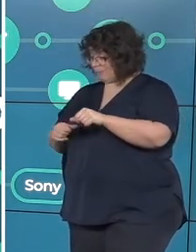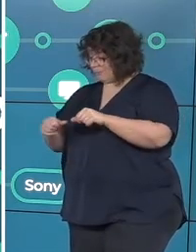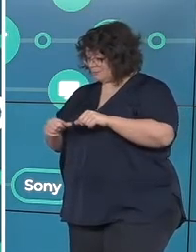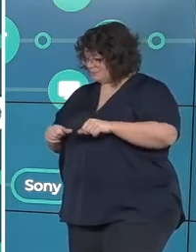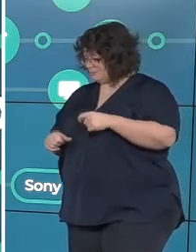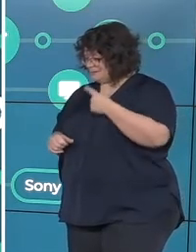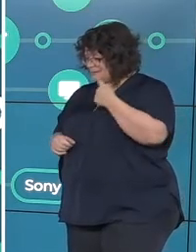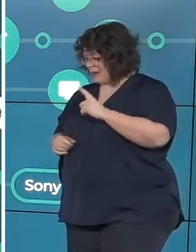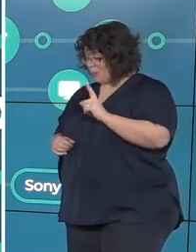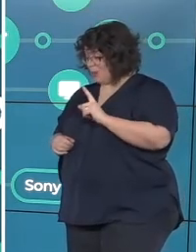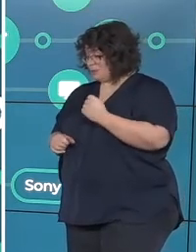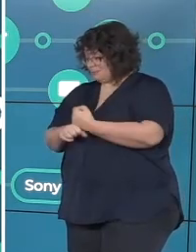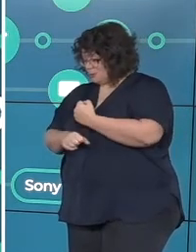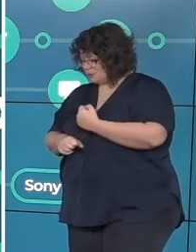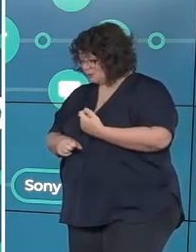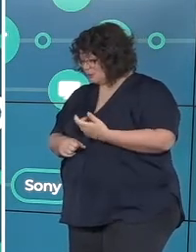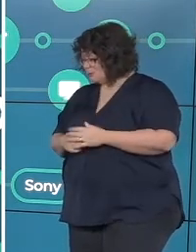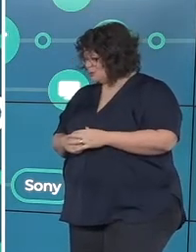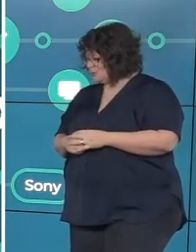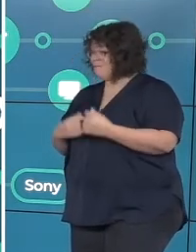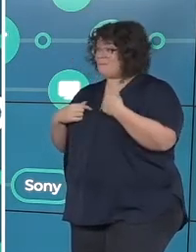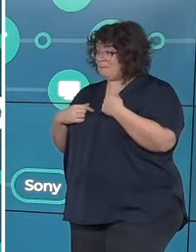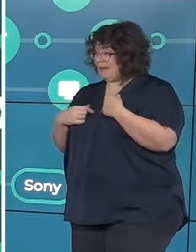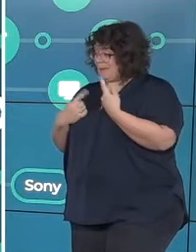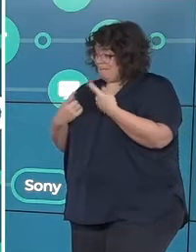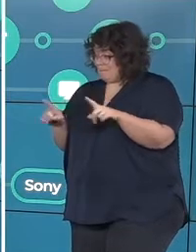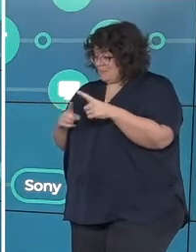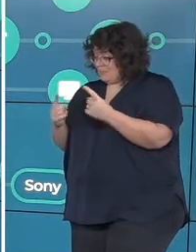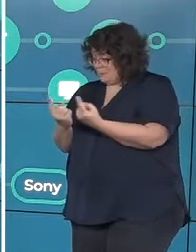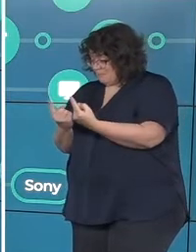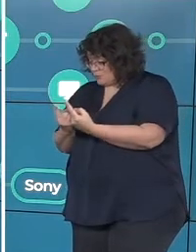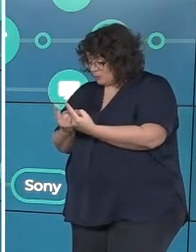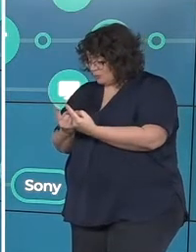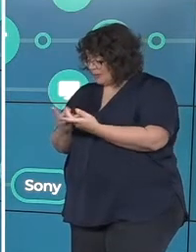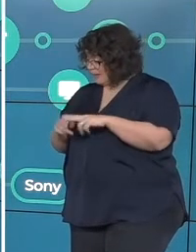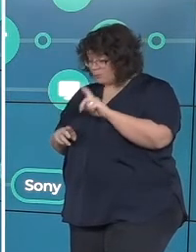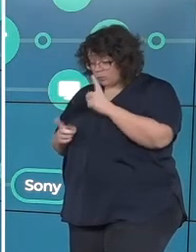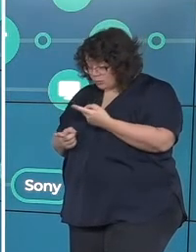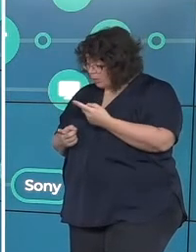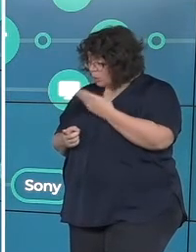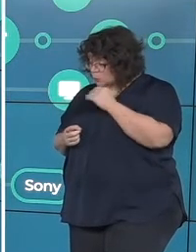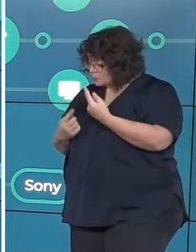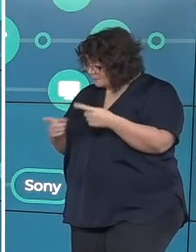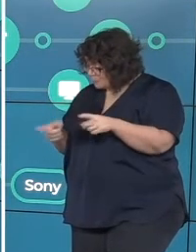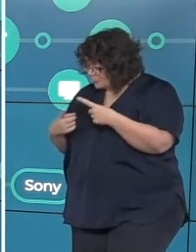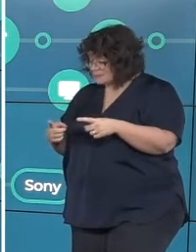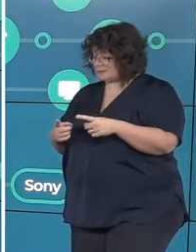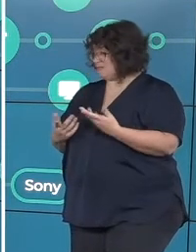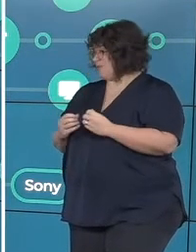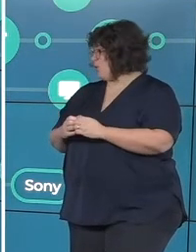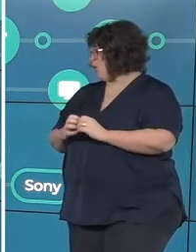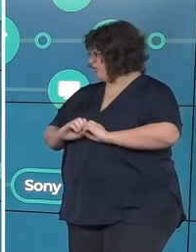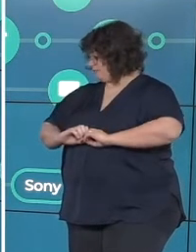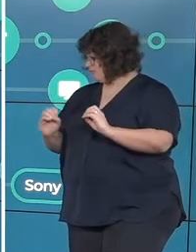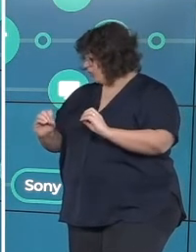product, if you can't consume your music, it's worth nothing. Yeah. So that meant a lot to me. Yeah, that's great. That's great. You know, just reflecting on what you said